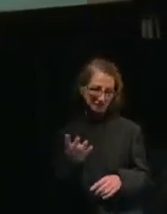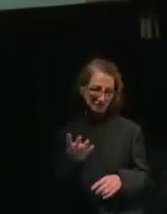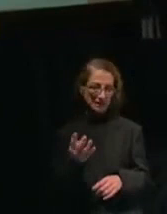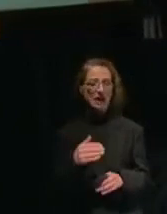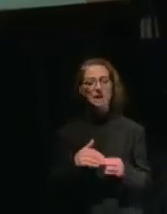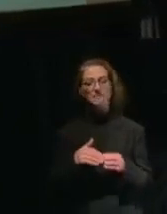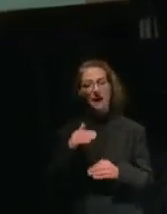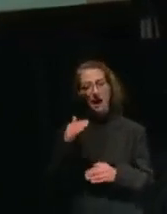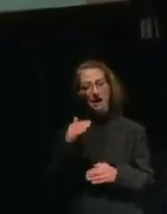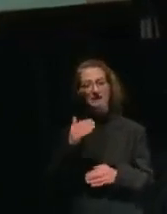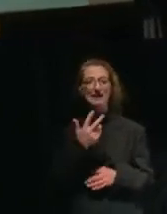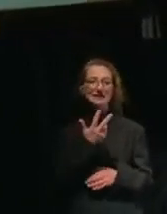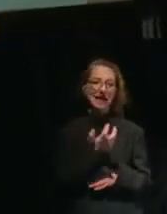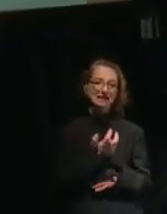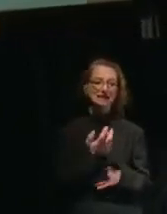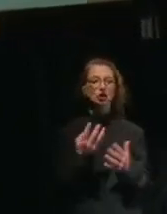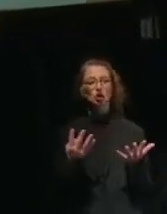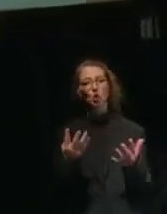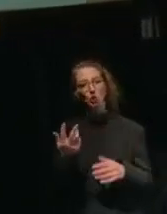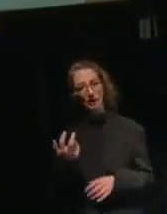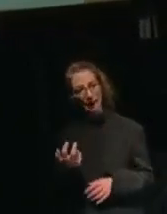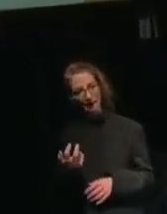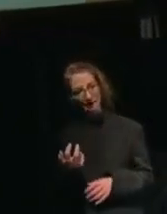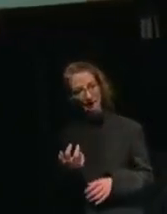39. And a smaller proportion